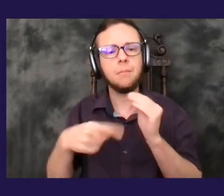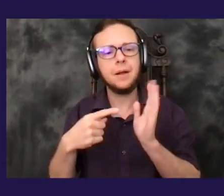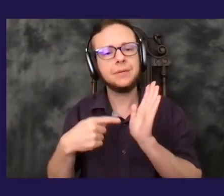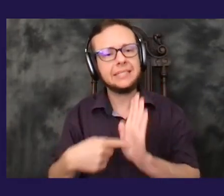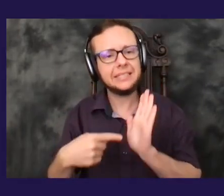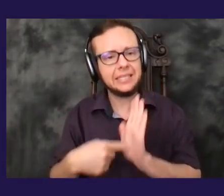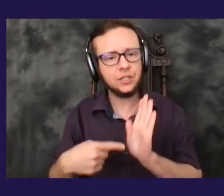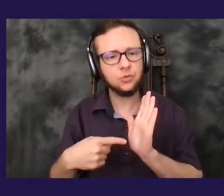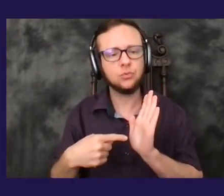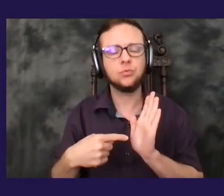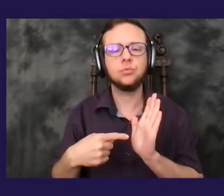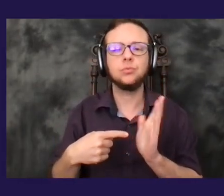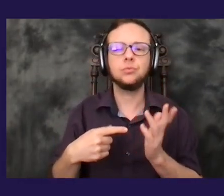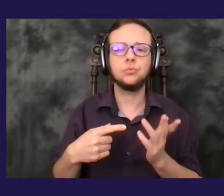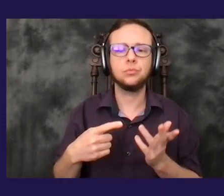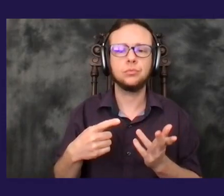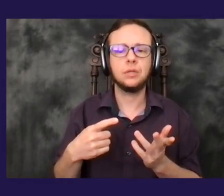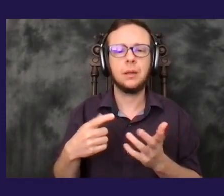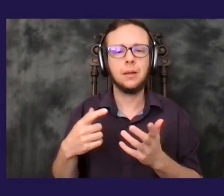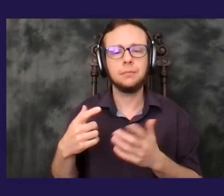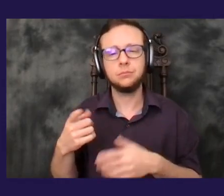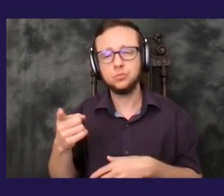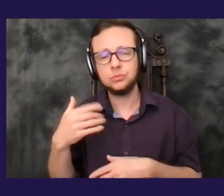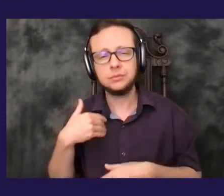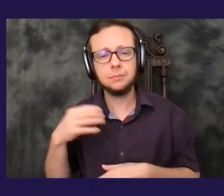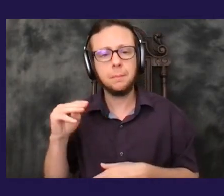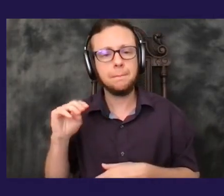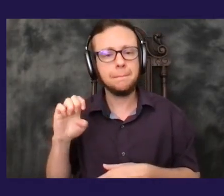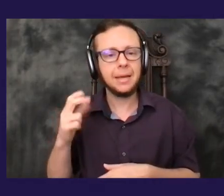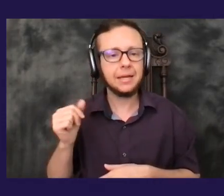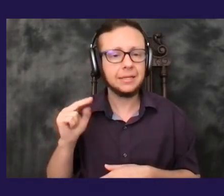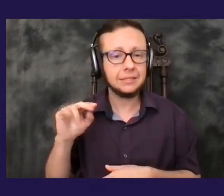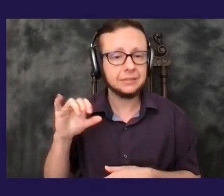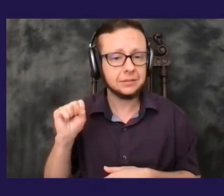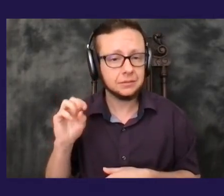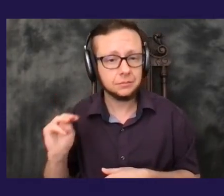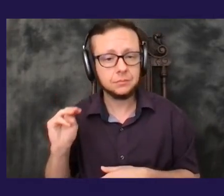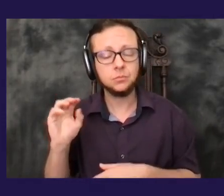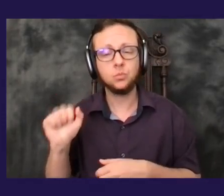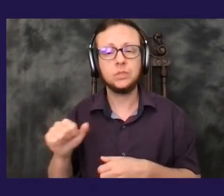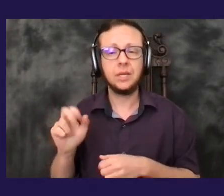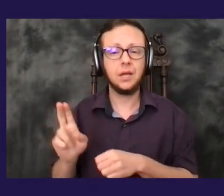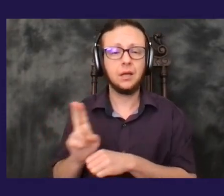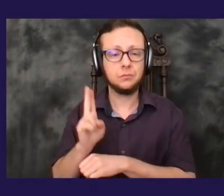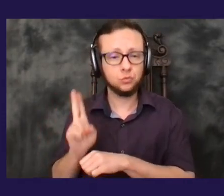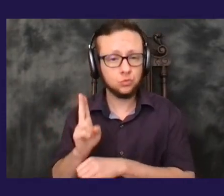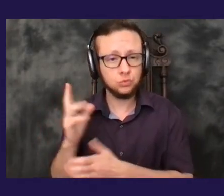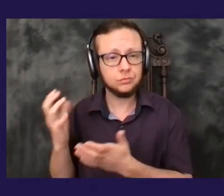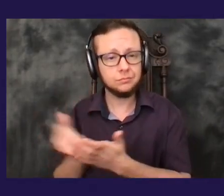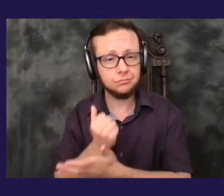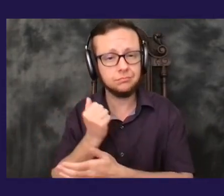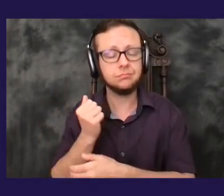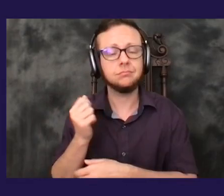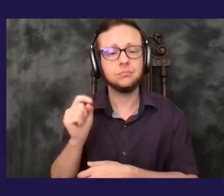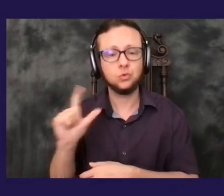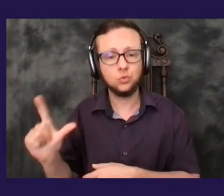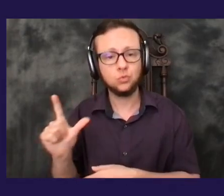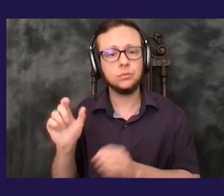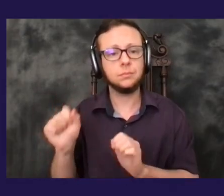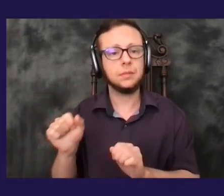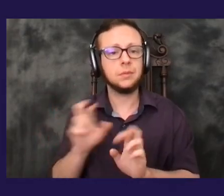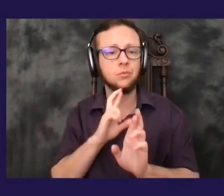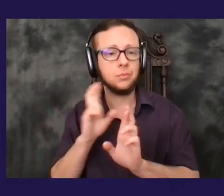there mechanisms that we can leverage to use those tools to respond in a